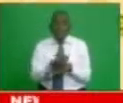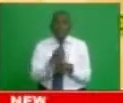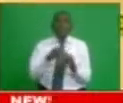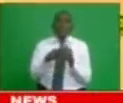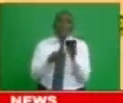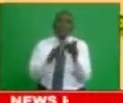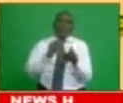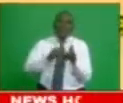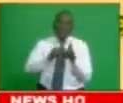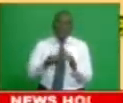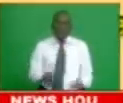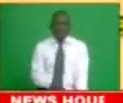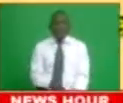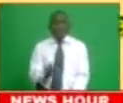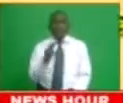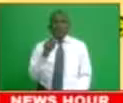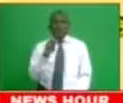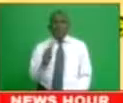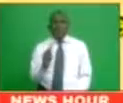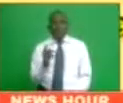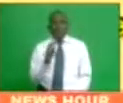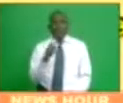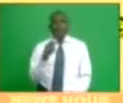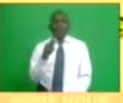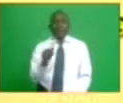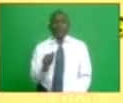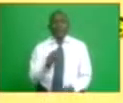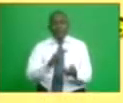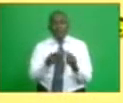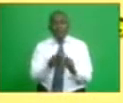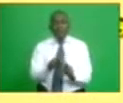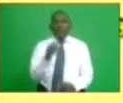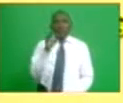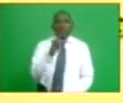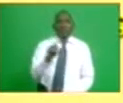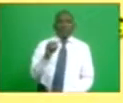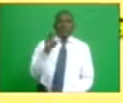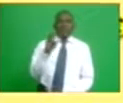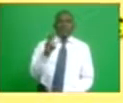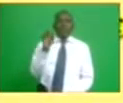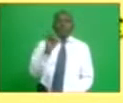following account details: Unibank Branch Makola, account number